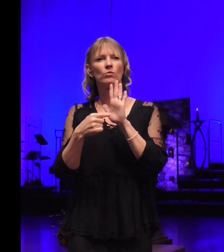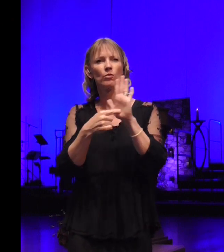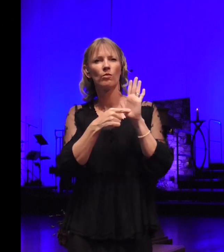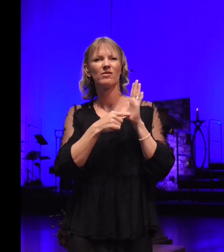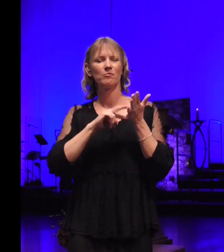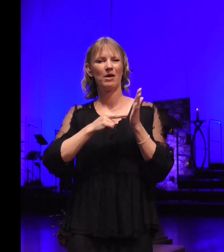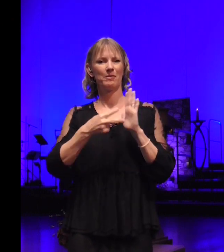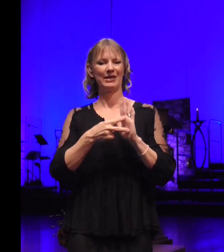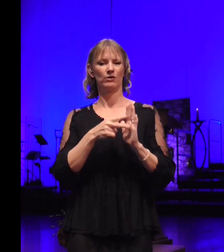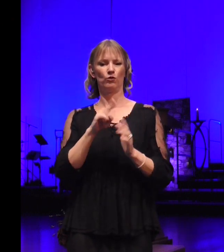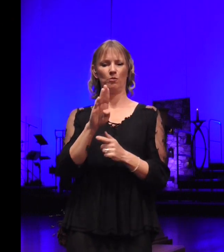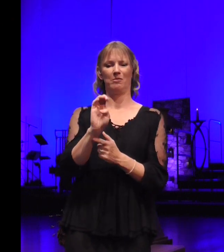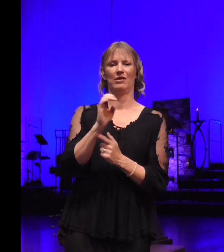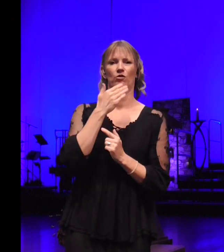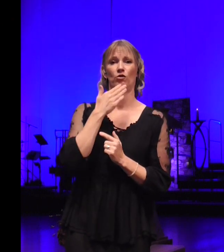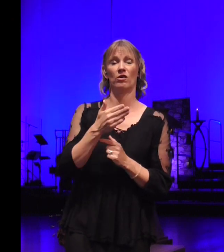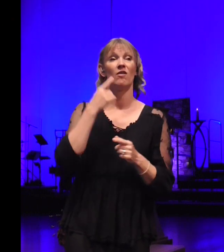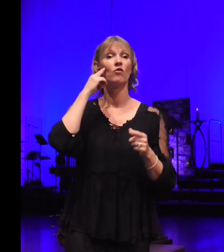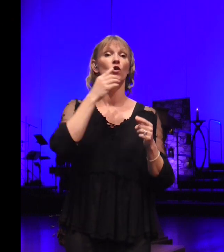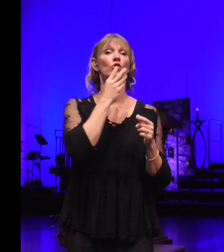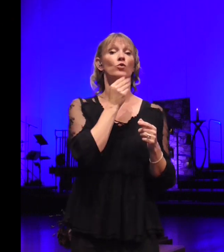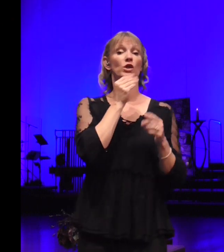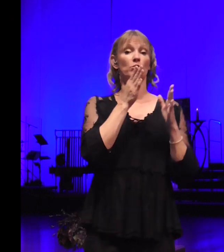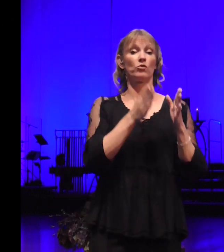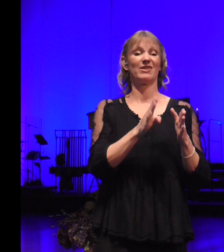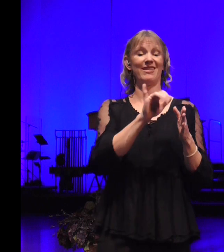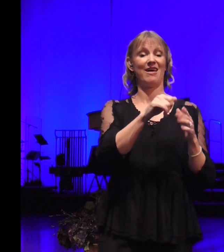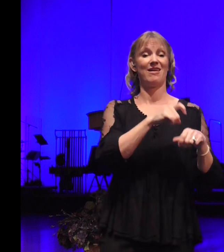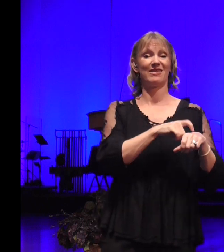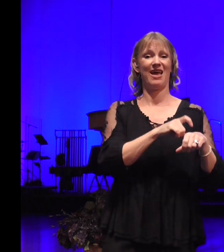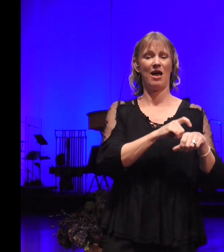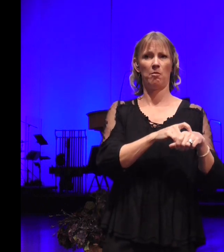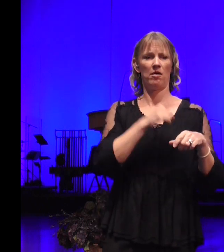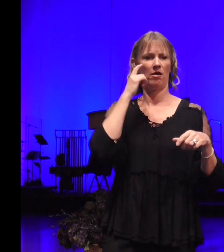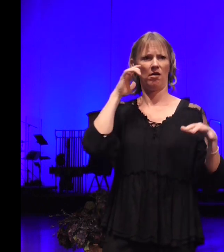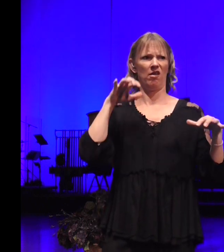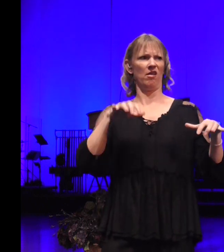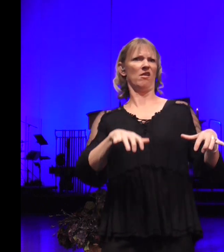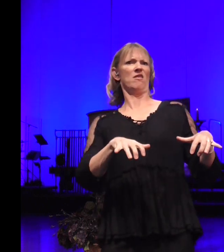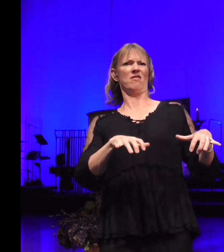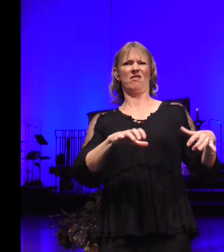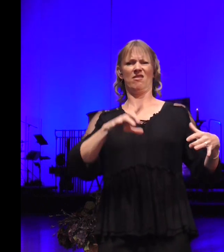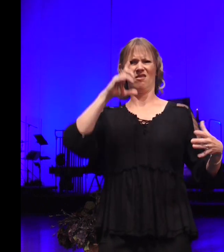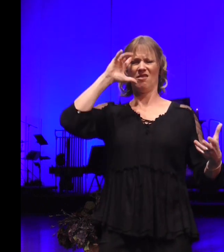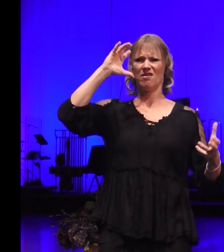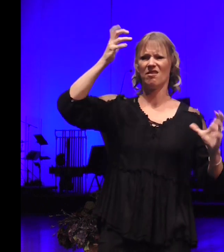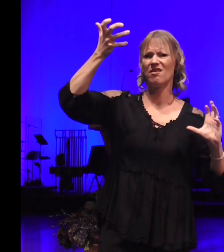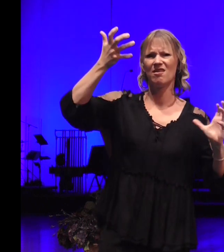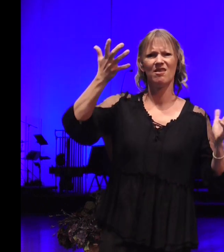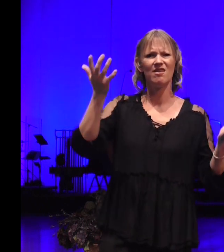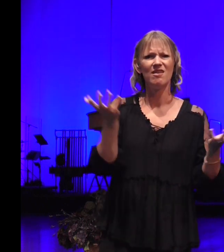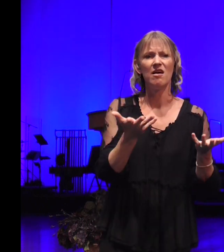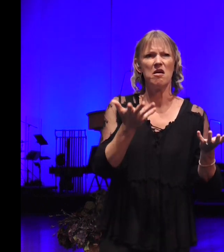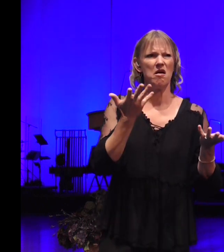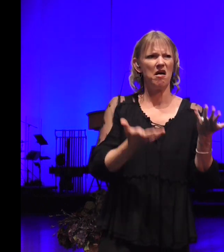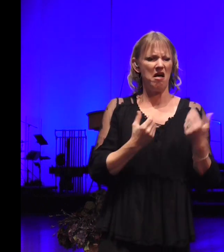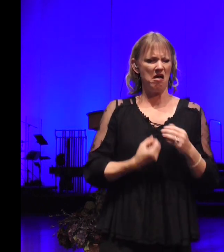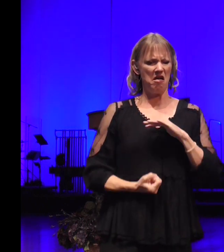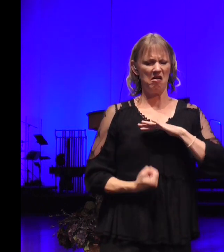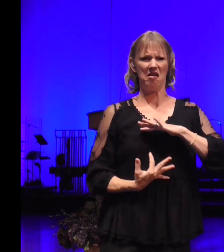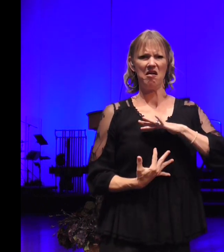important to understand that for a Jewish person in the first century, hearing this is mind-boggling. It could even be